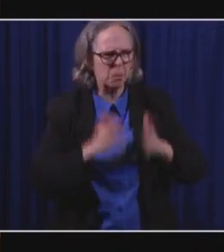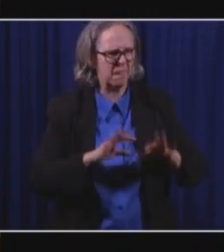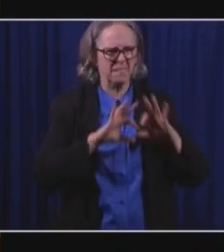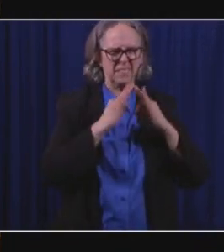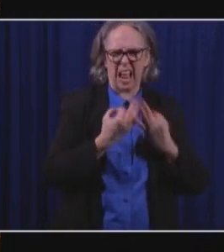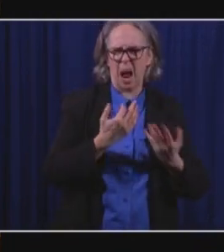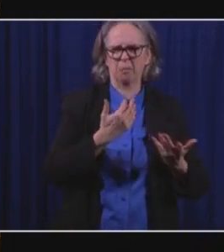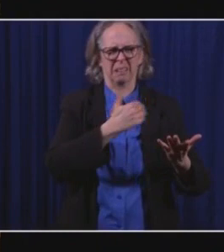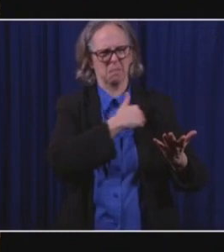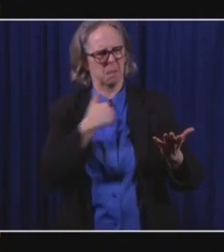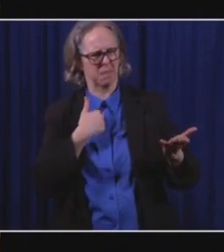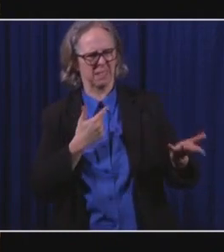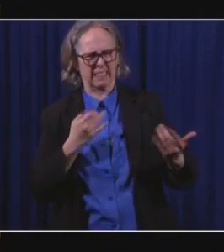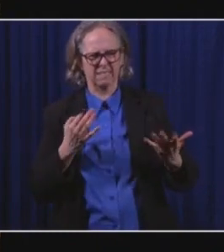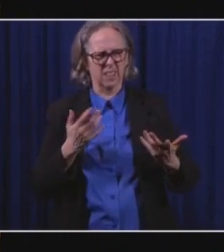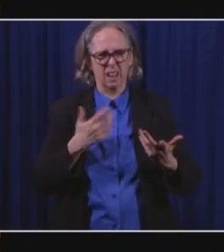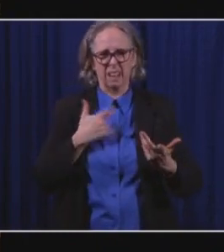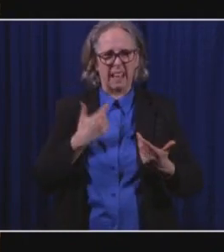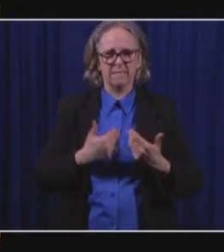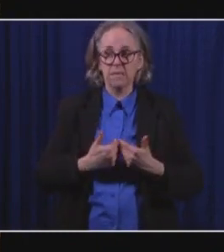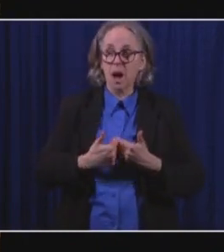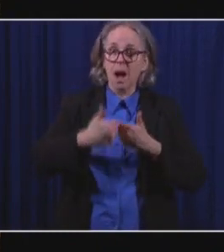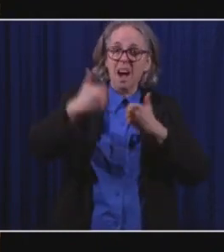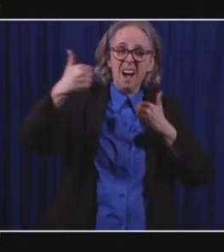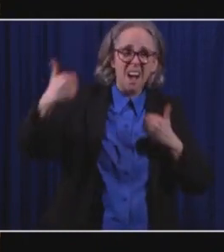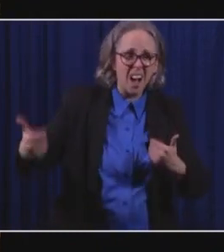further away, as we ask to limit travel.